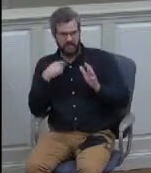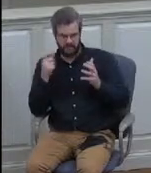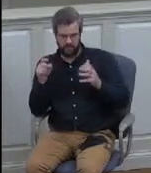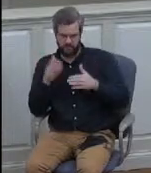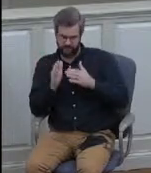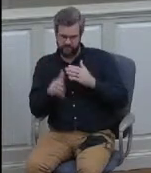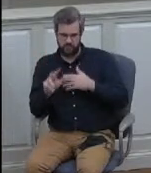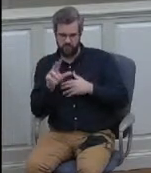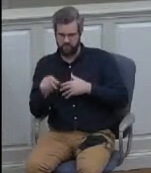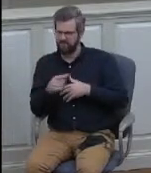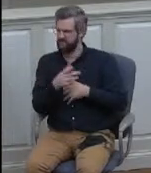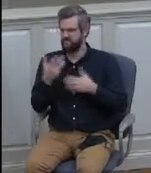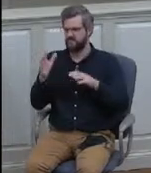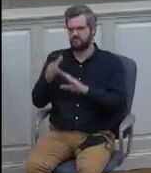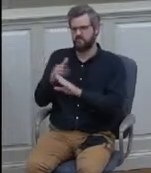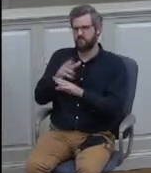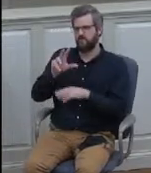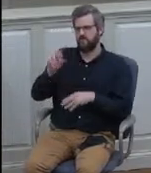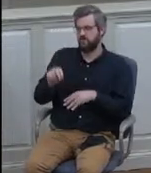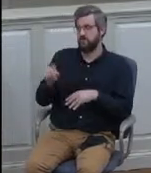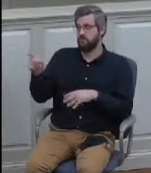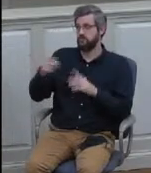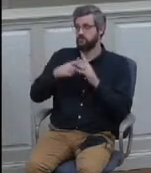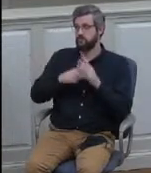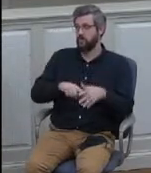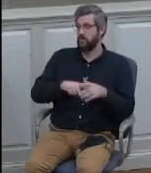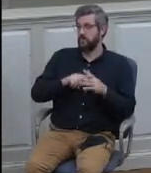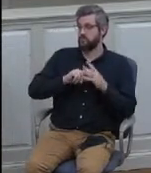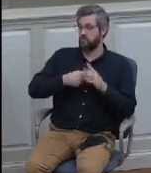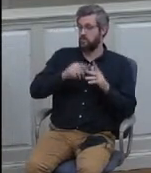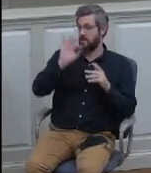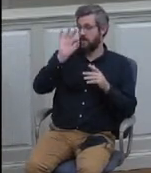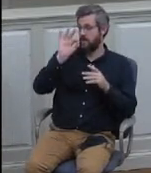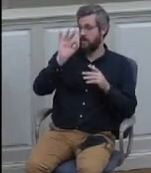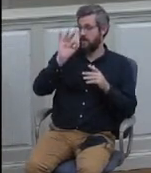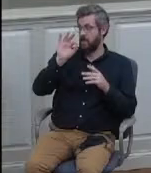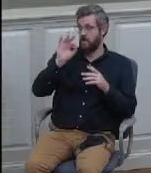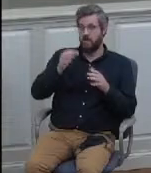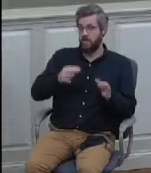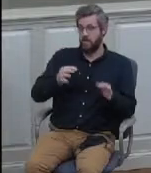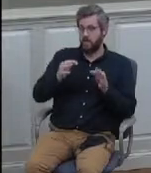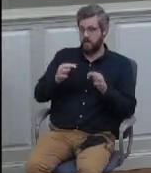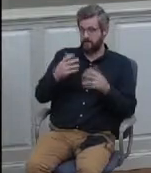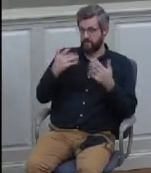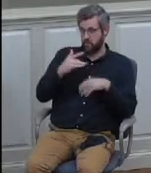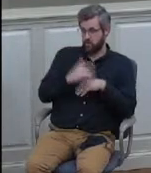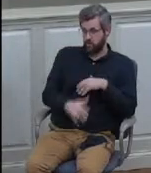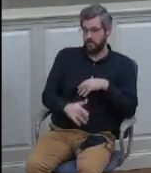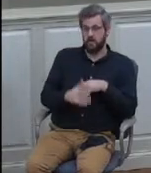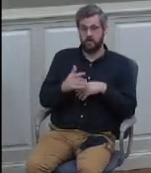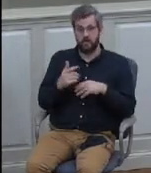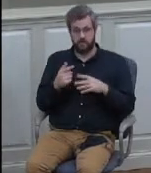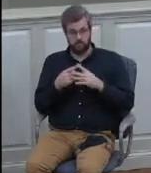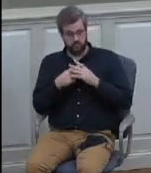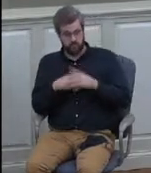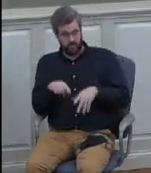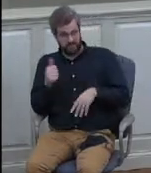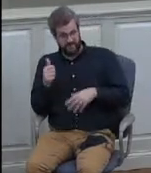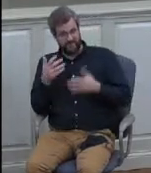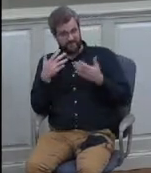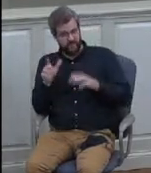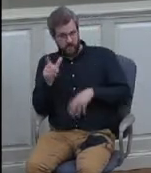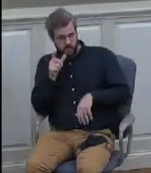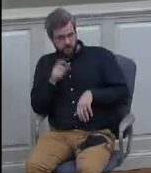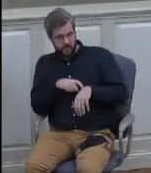done by. Nah, we'll be done by then. So we start at 9. The earlier we start, the earlier we get out. We start at 10, we're done by lunchtime.